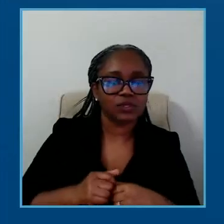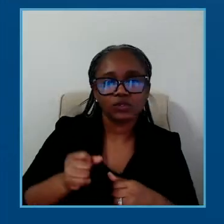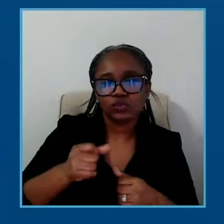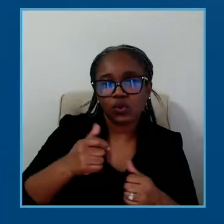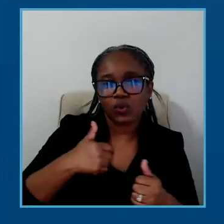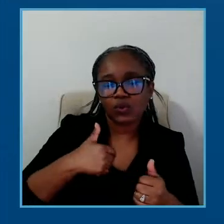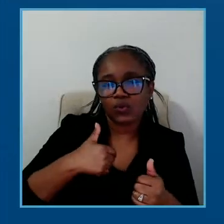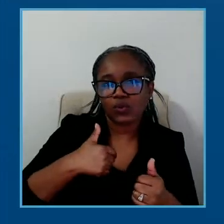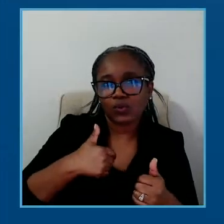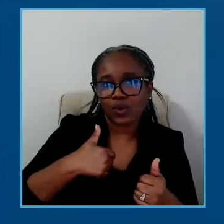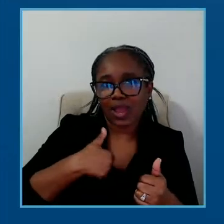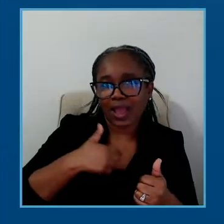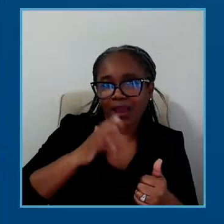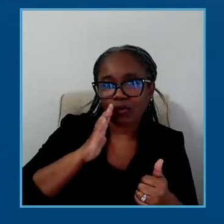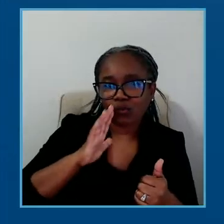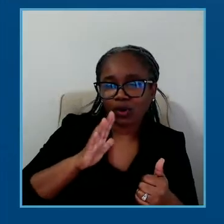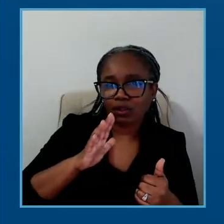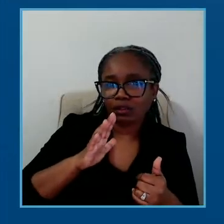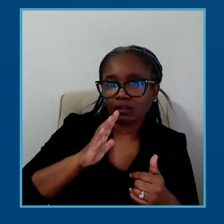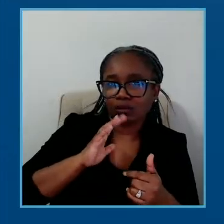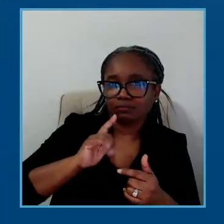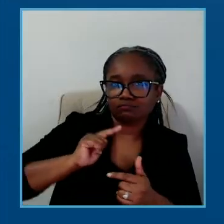Sebald elaborate on that.